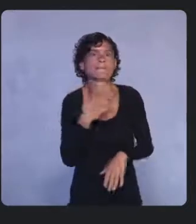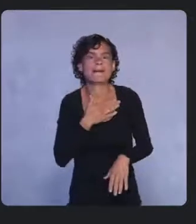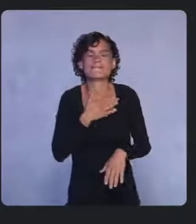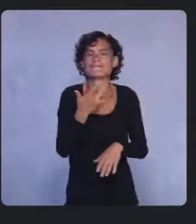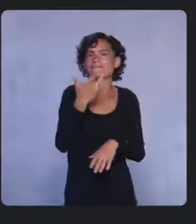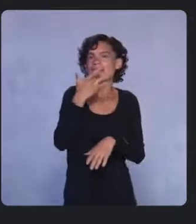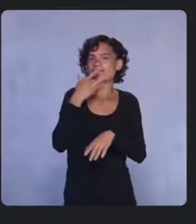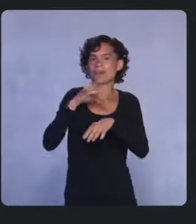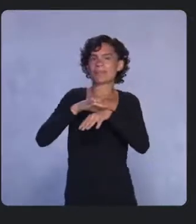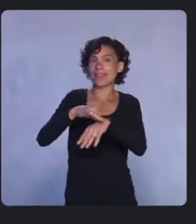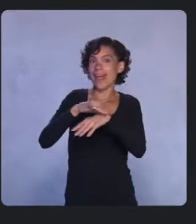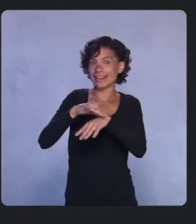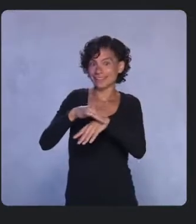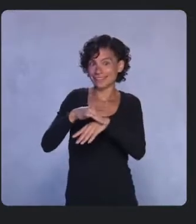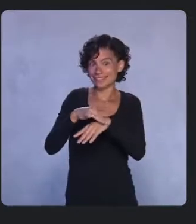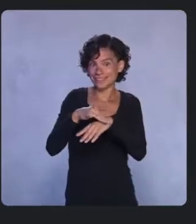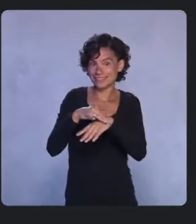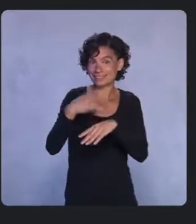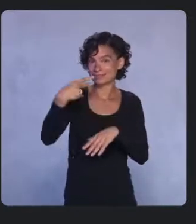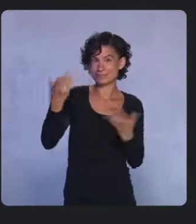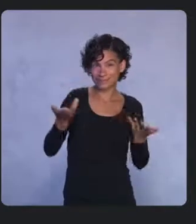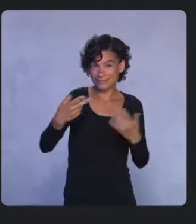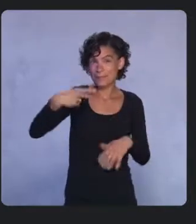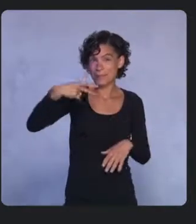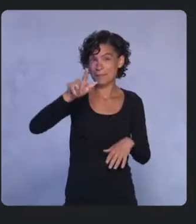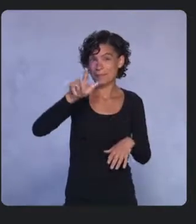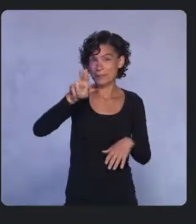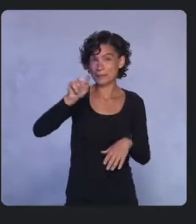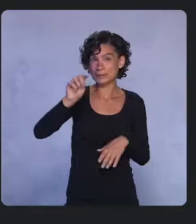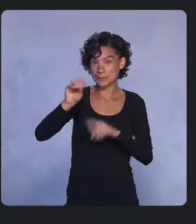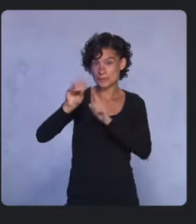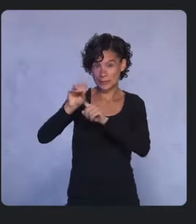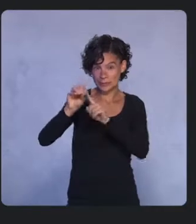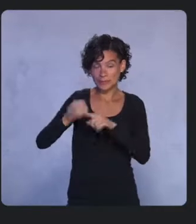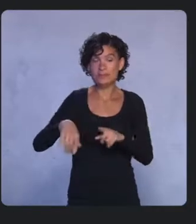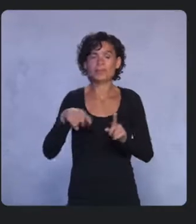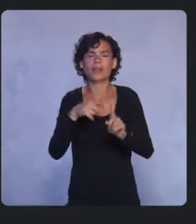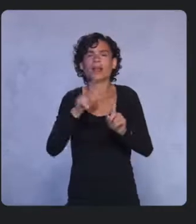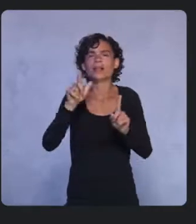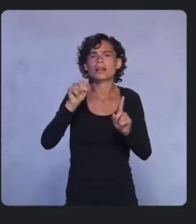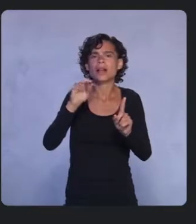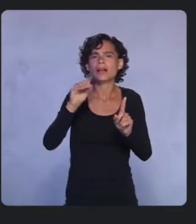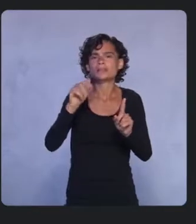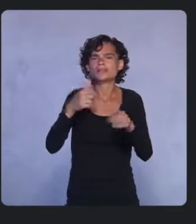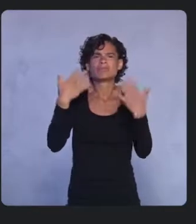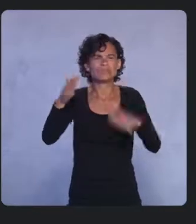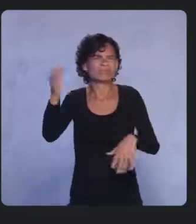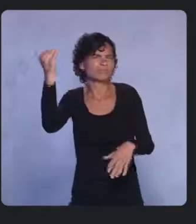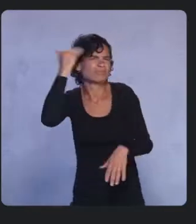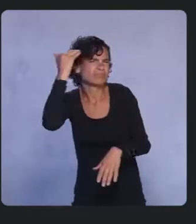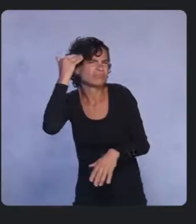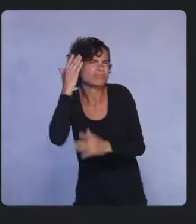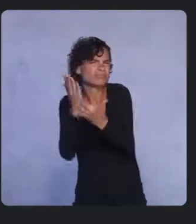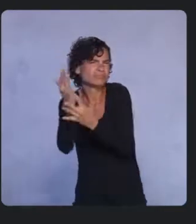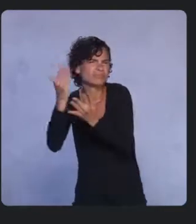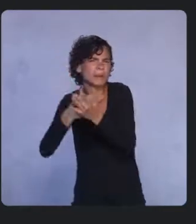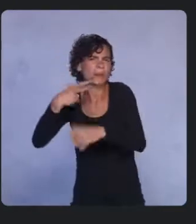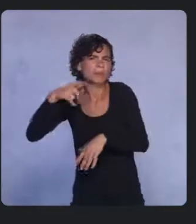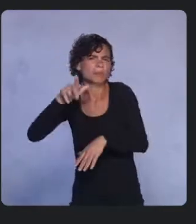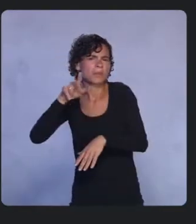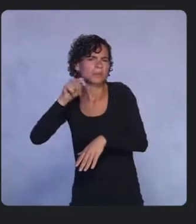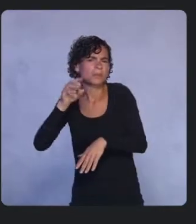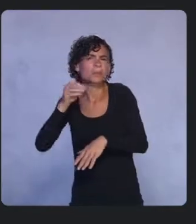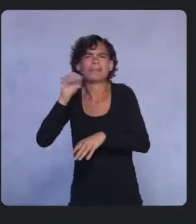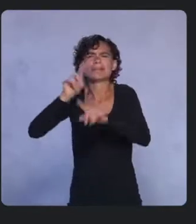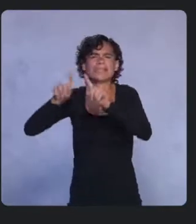Pluto. Lambda already understands quite a lot about Pluto and millions of other topics. Let's listen